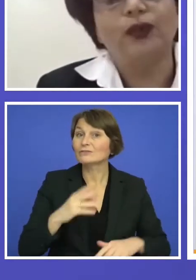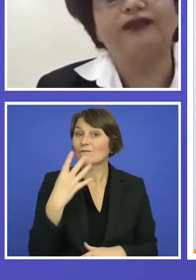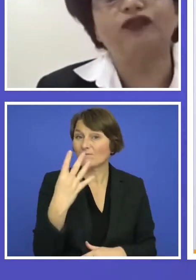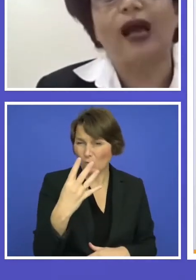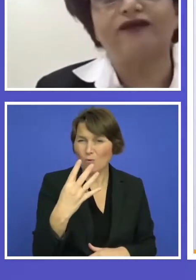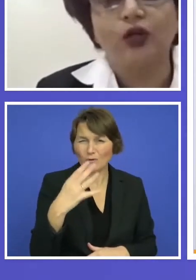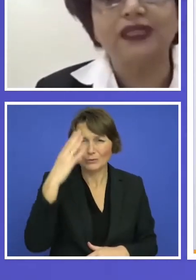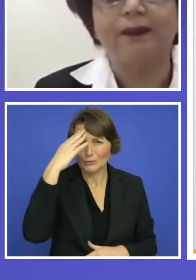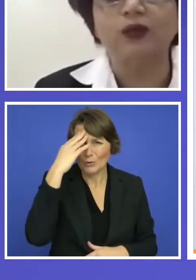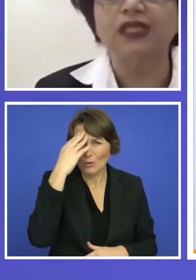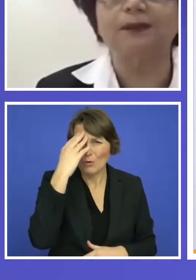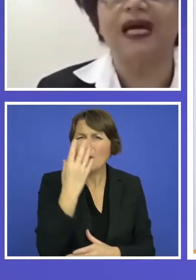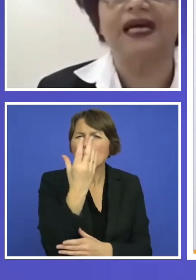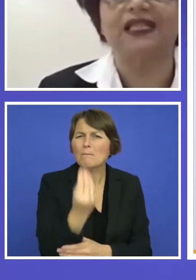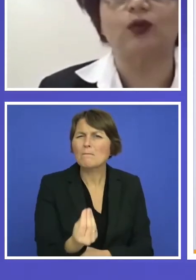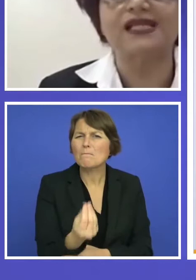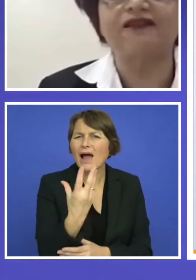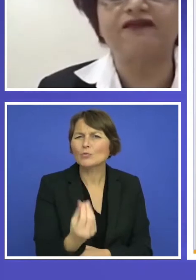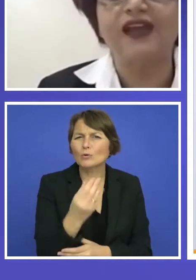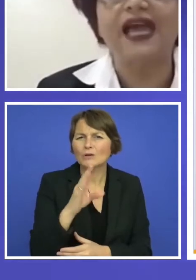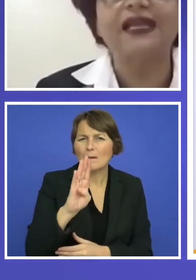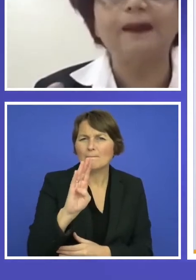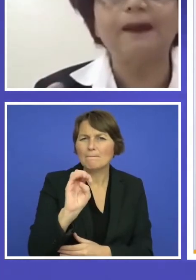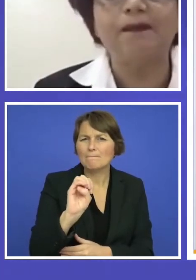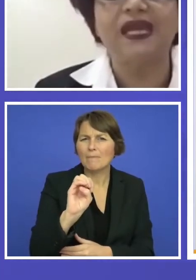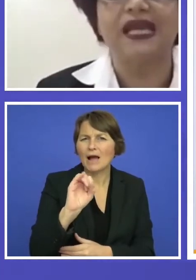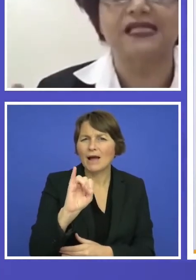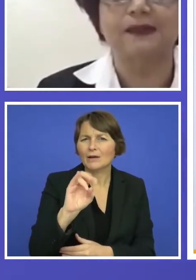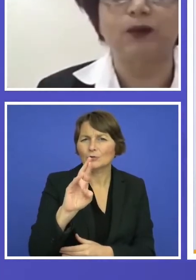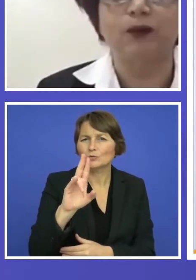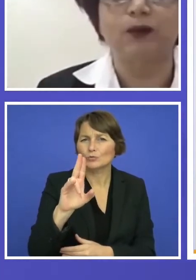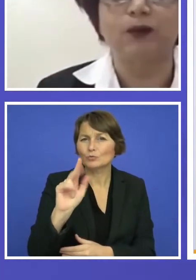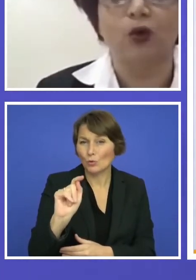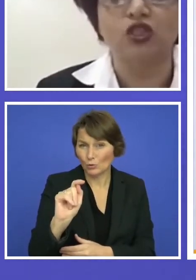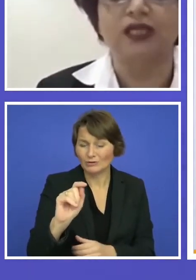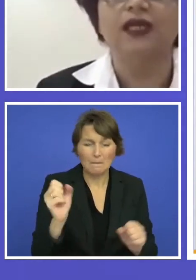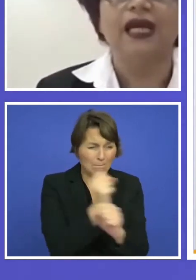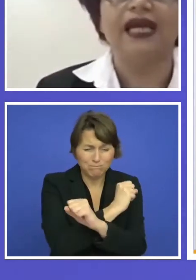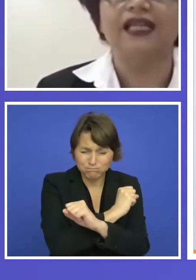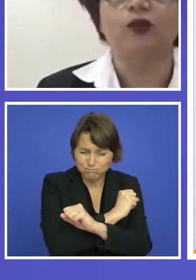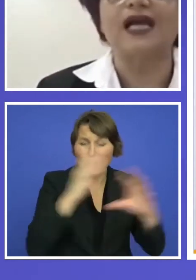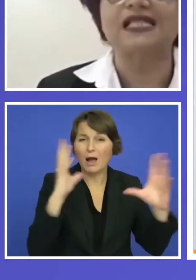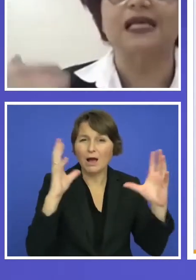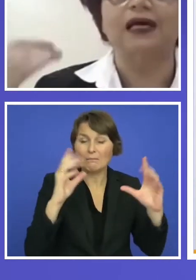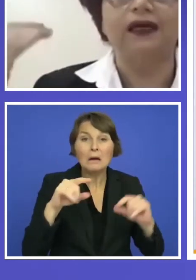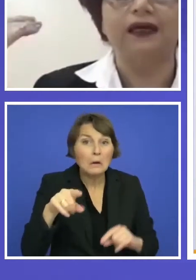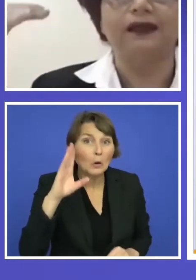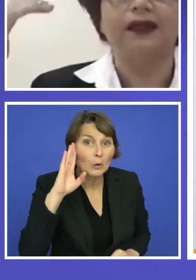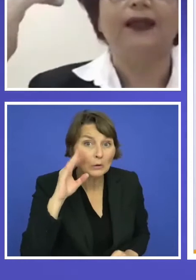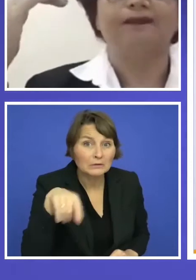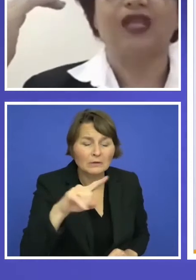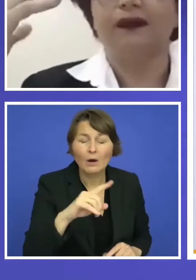I don't know if you have heard about it, but it was a very big explosion. It